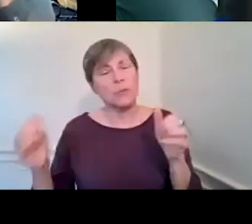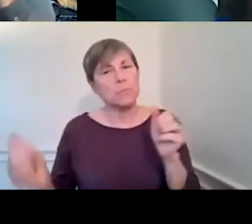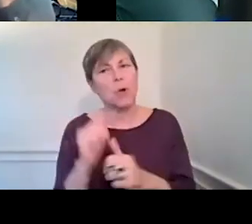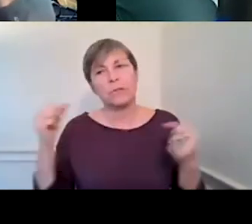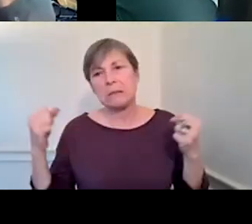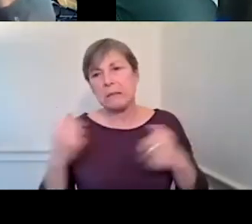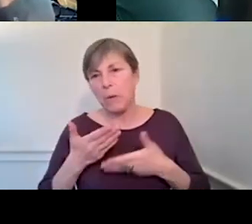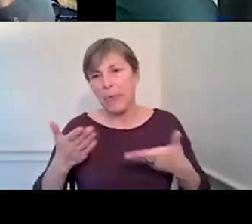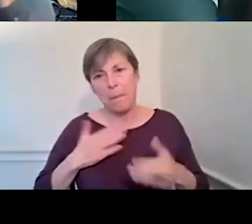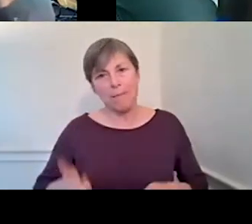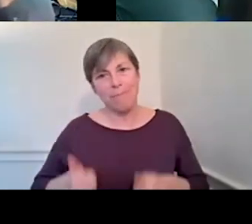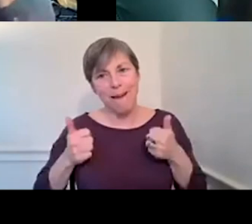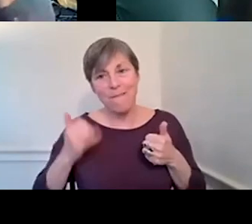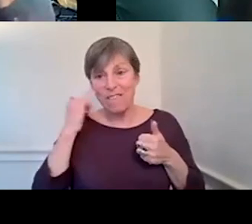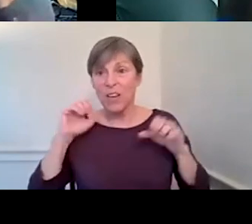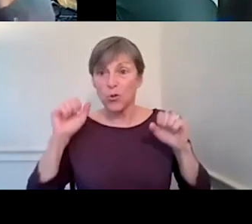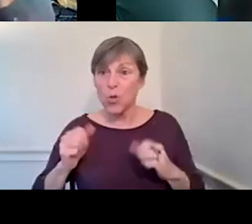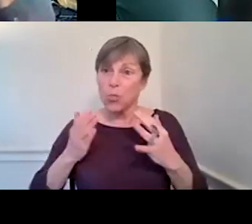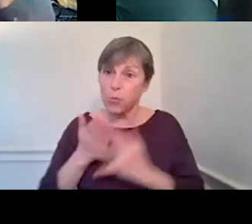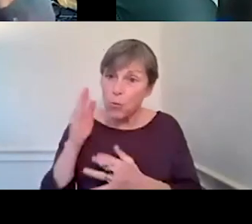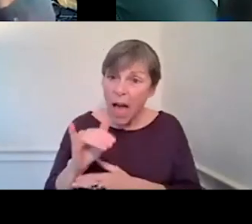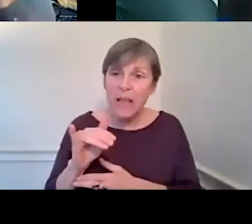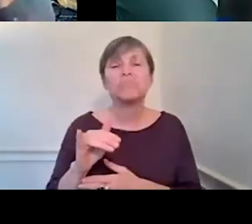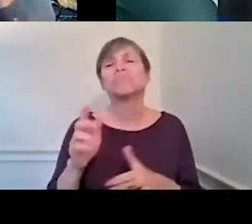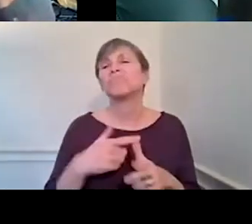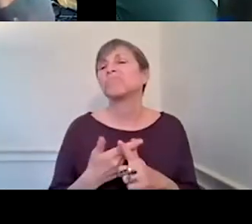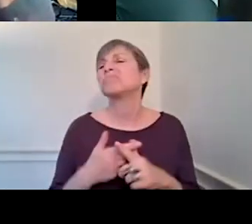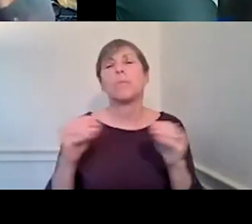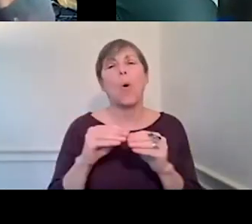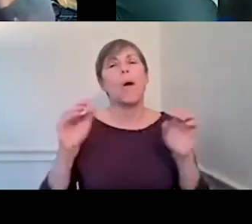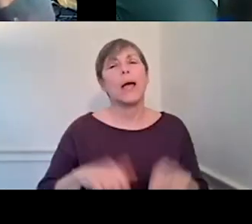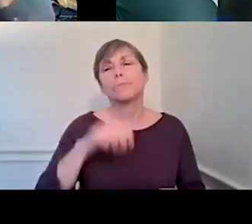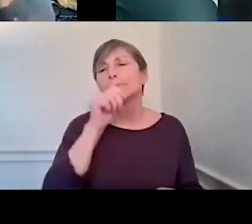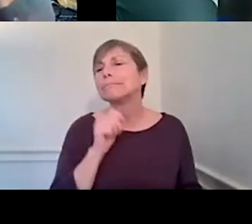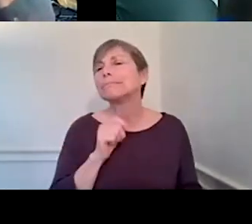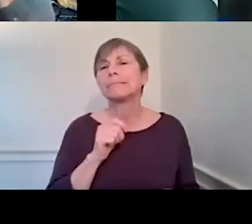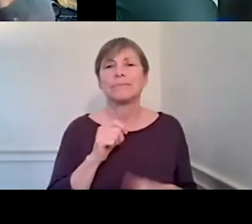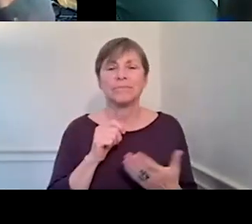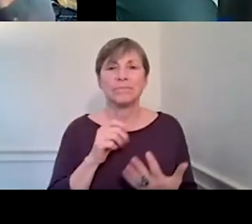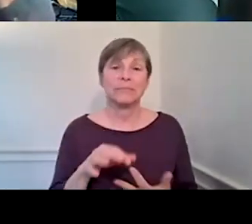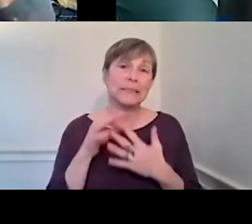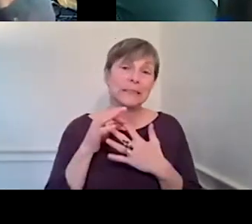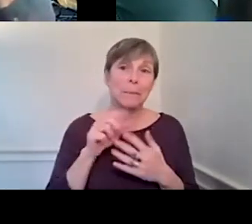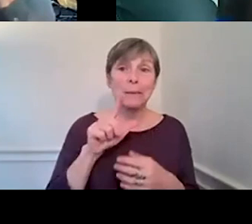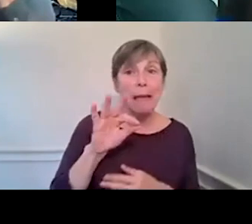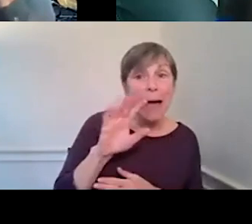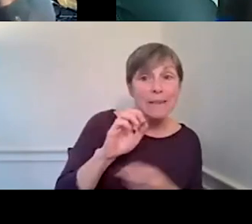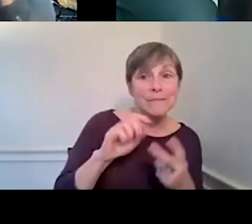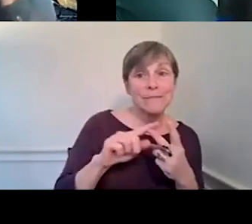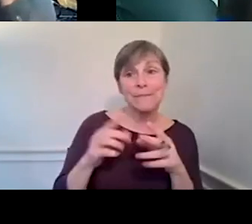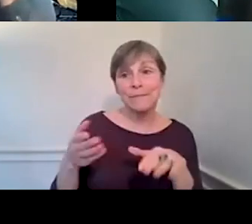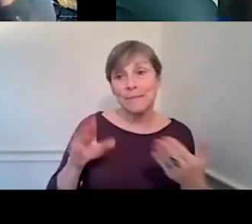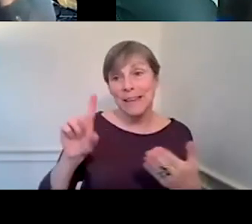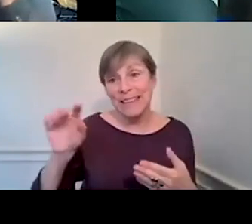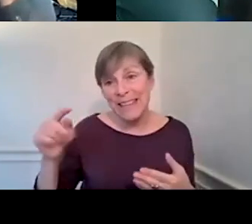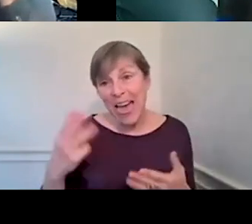I didn't think that there was much that I couldn't survive, except for, you know, life and death and, you know,